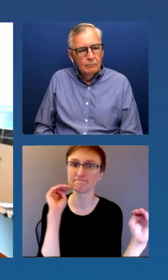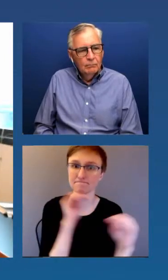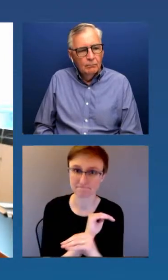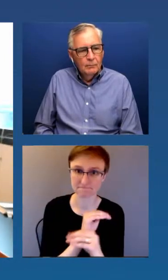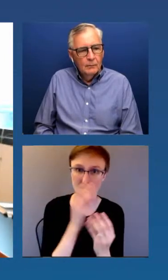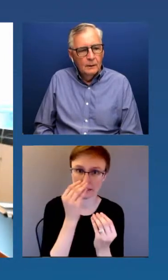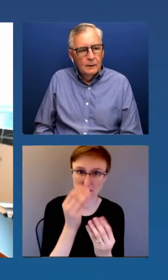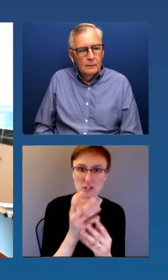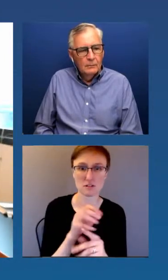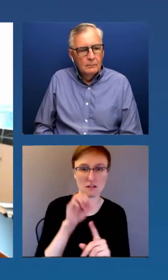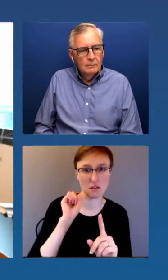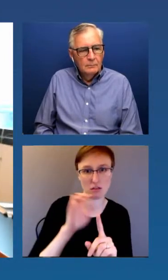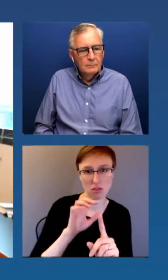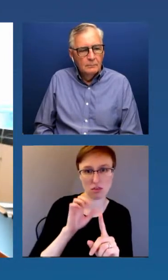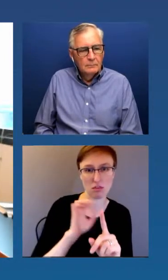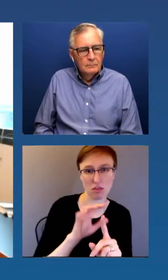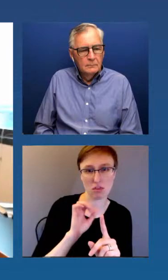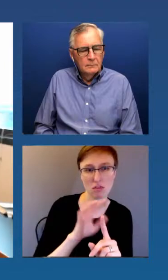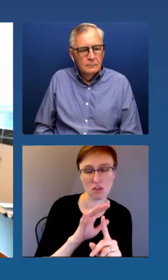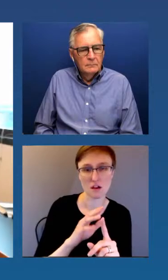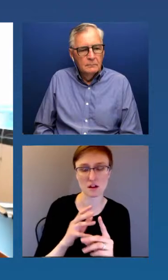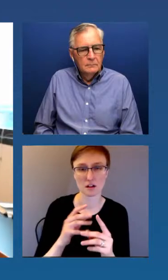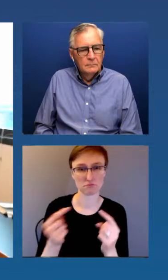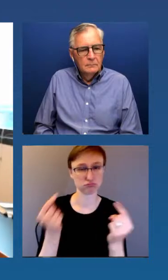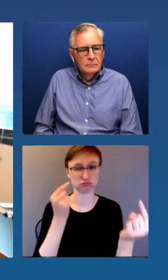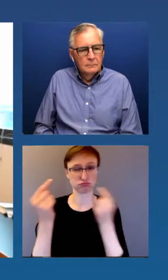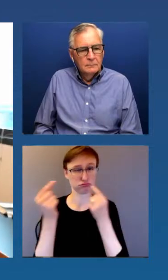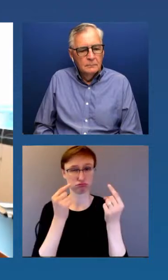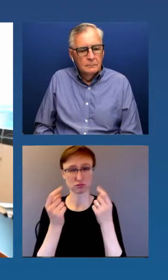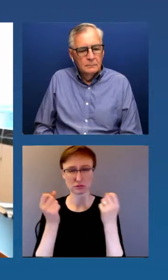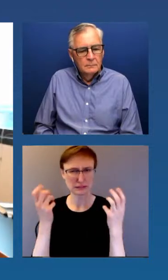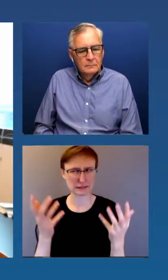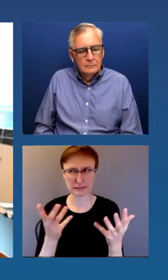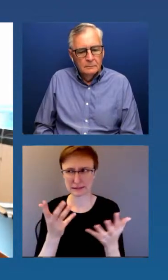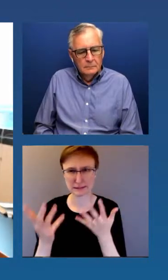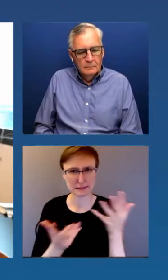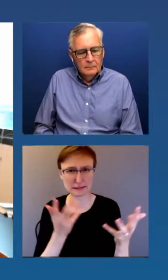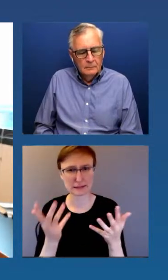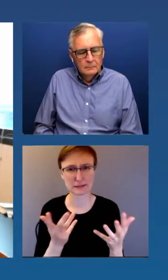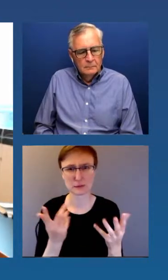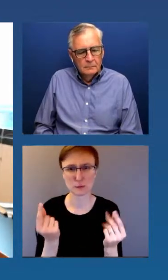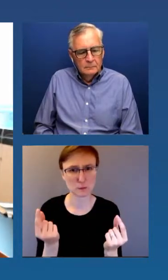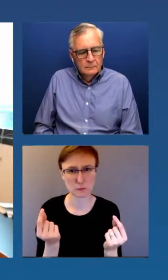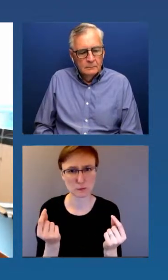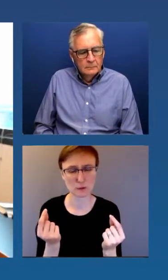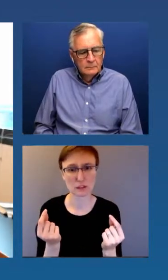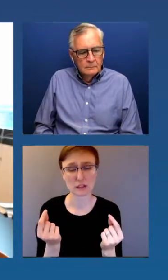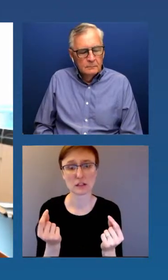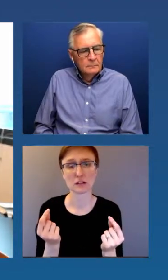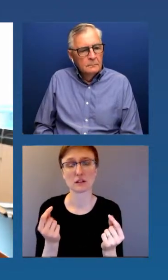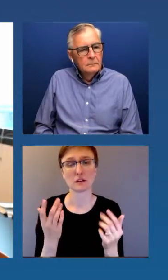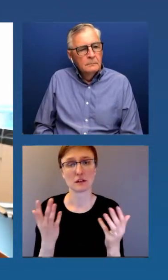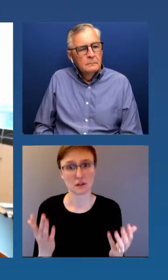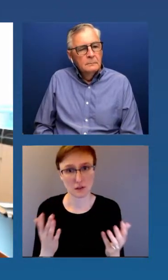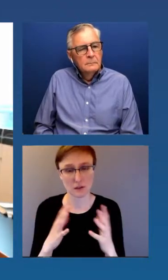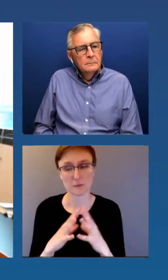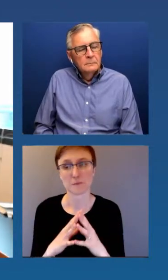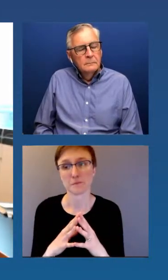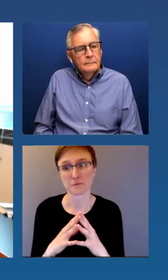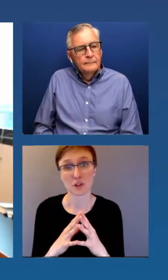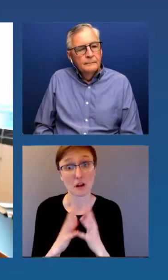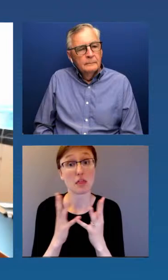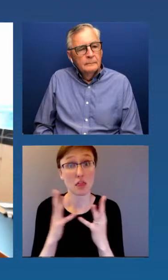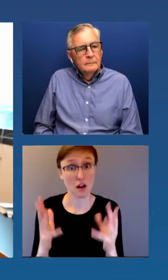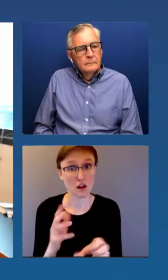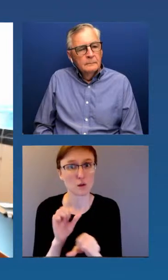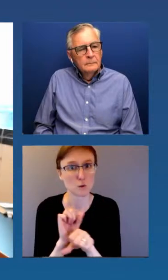kind of bad data and bad information. And so it's really a significant amount of work